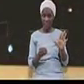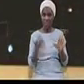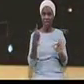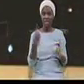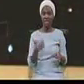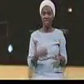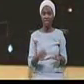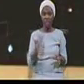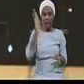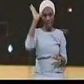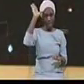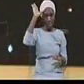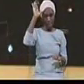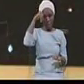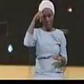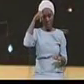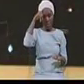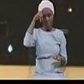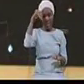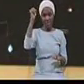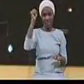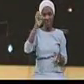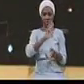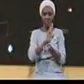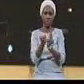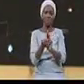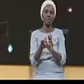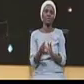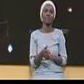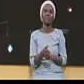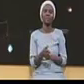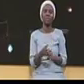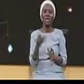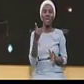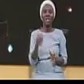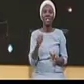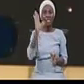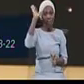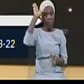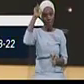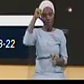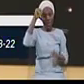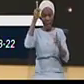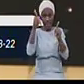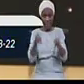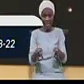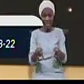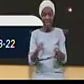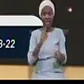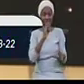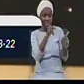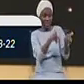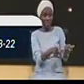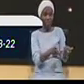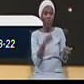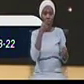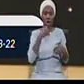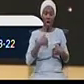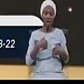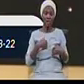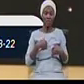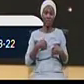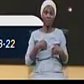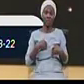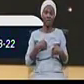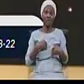prodigal's repentance. The prodigal's repentance. The prodigal is the one who had been in the father's house. And he was